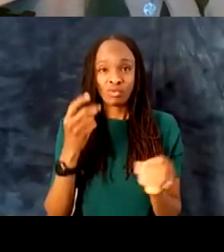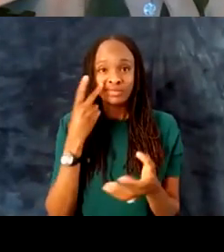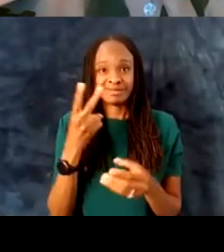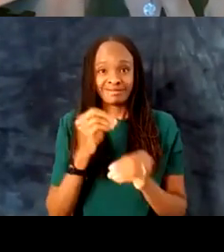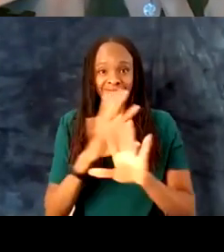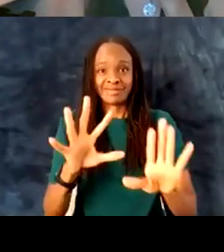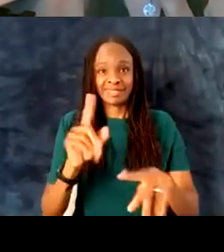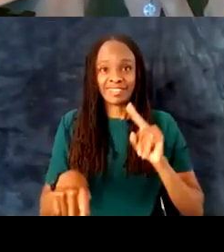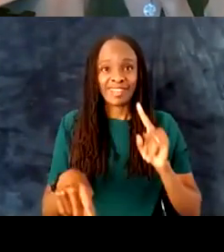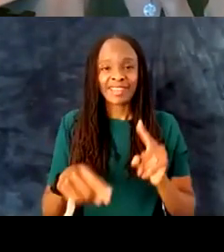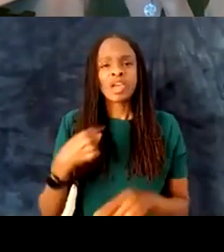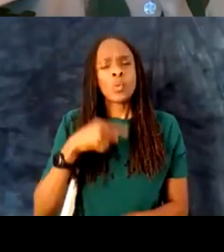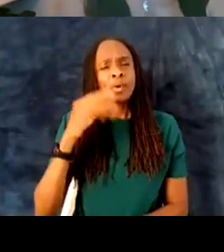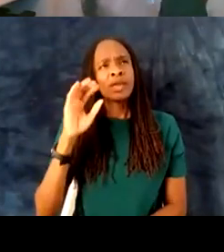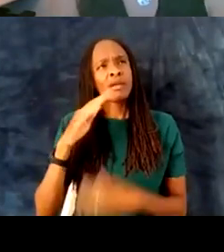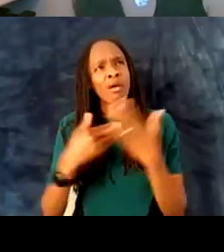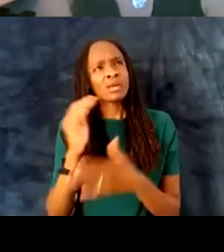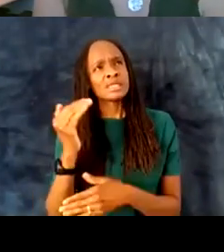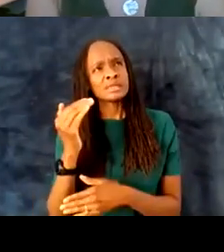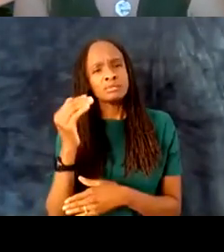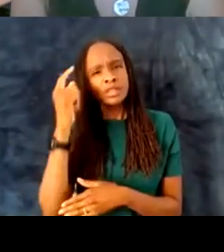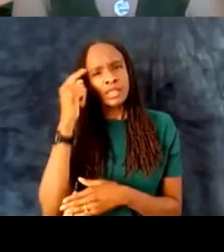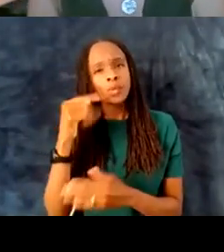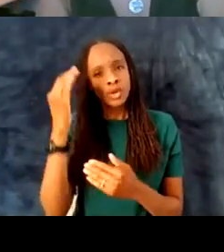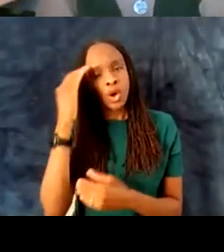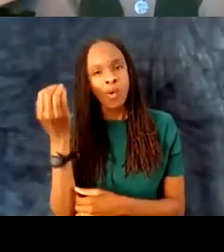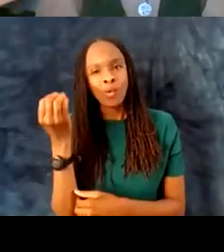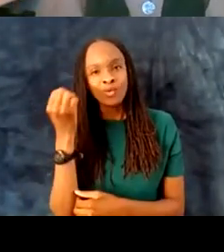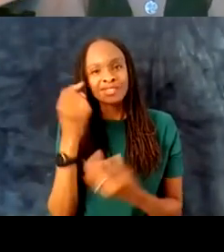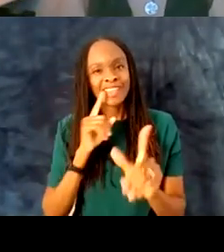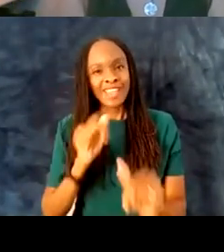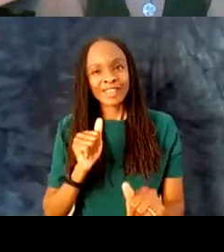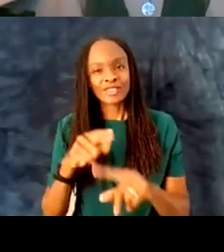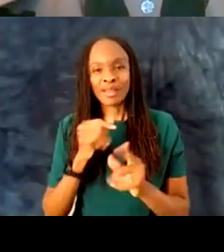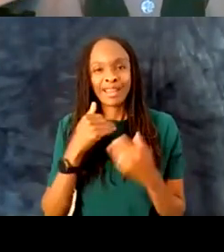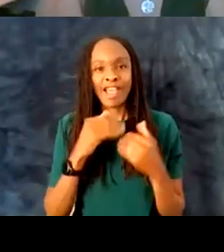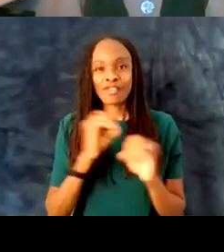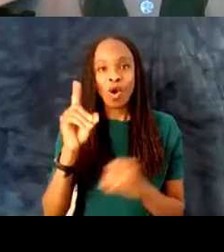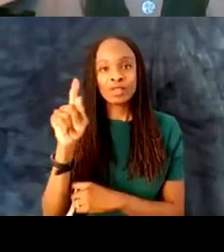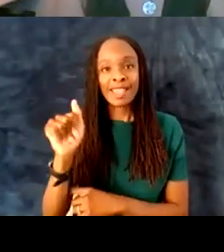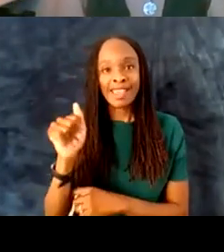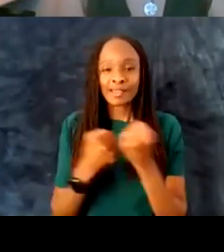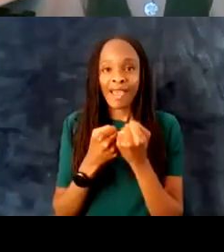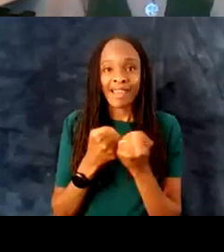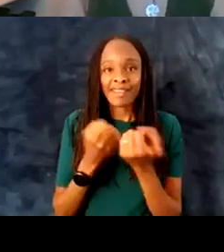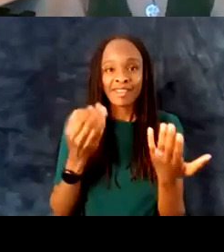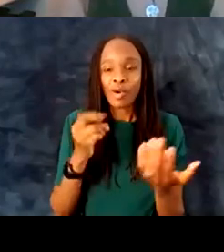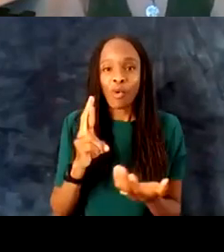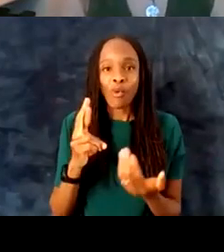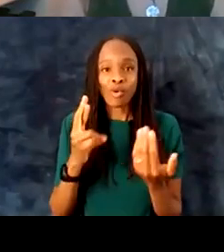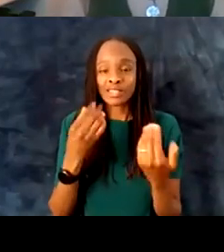seem to think we know the answer to that question, but to have no data to back it up and have no data to inform any kind of